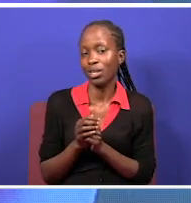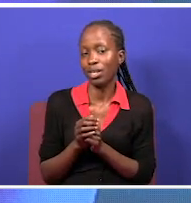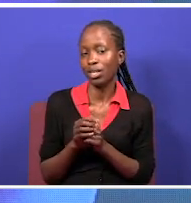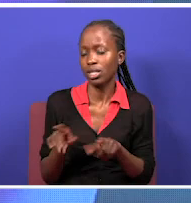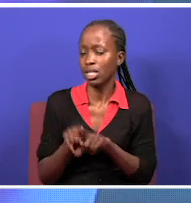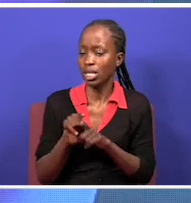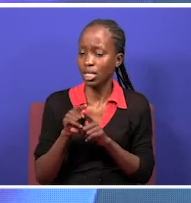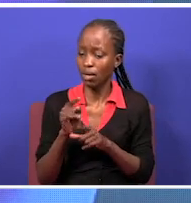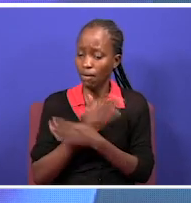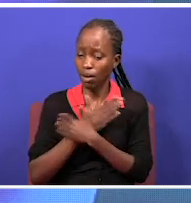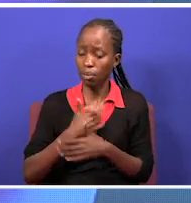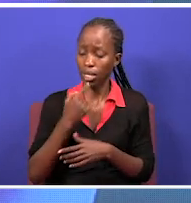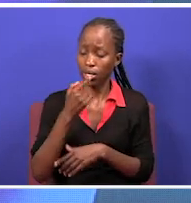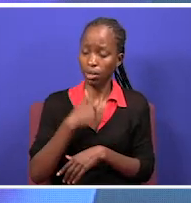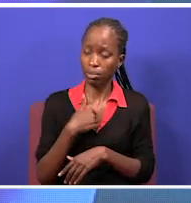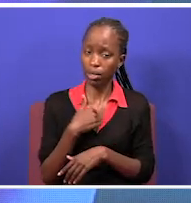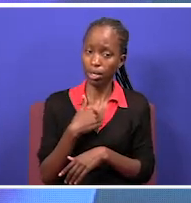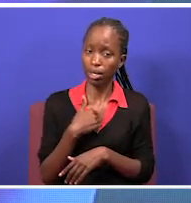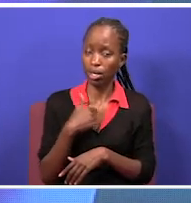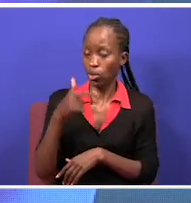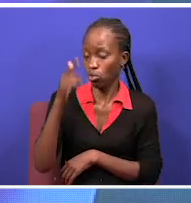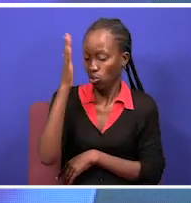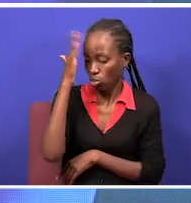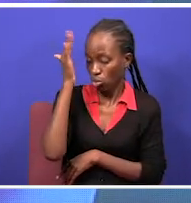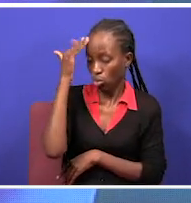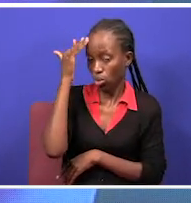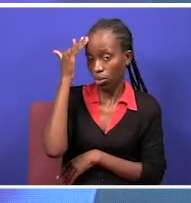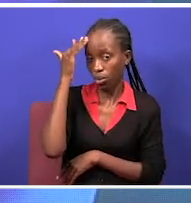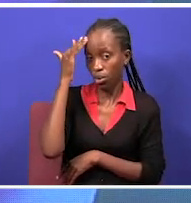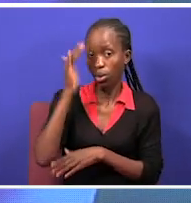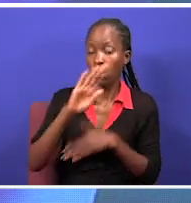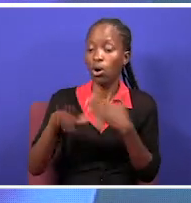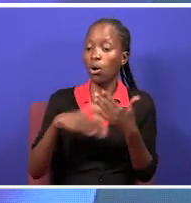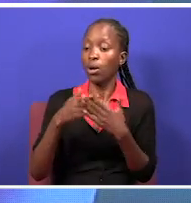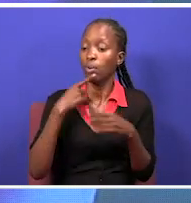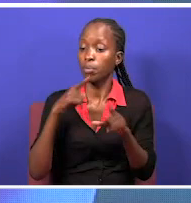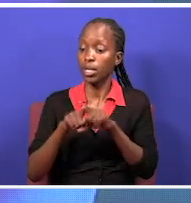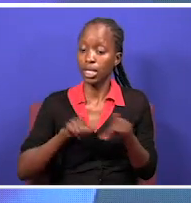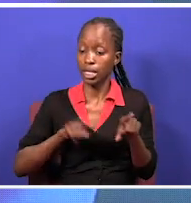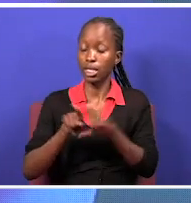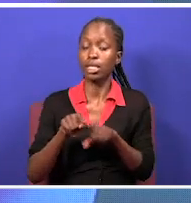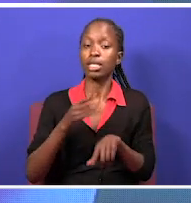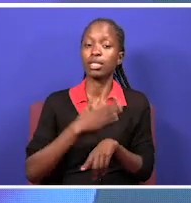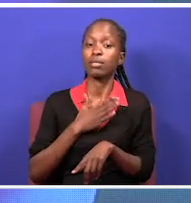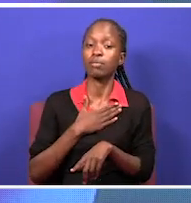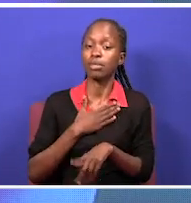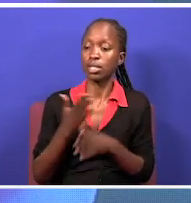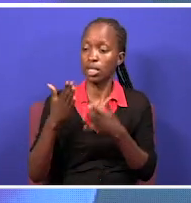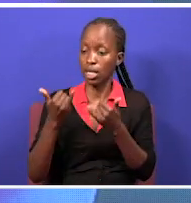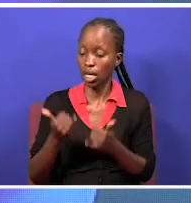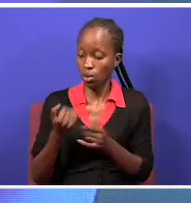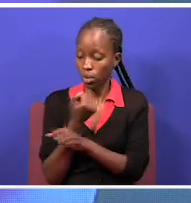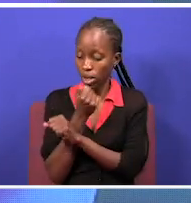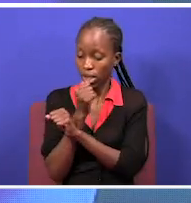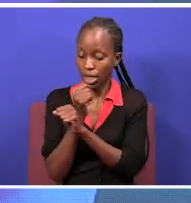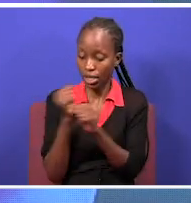me, Sister Nancy, do you know all my brothers and my sisters are walking with the